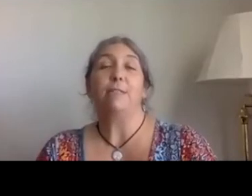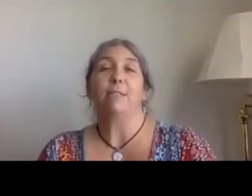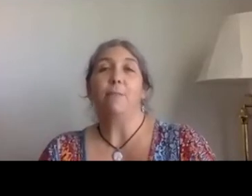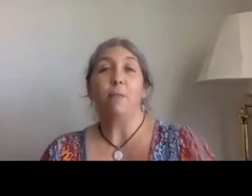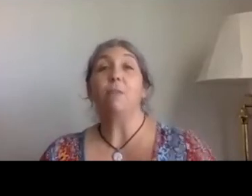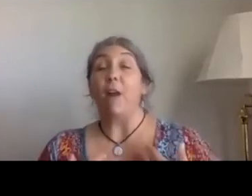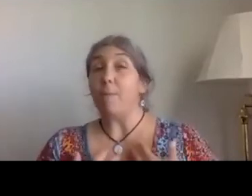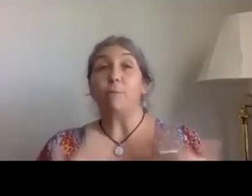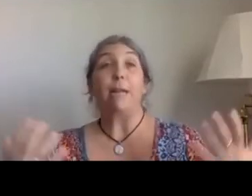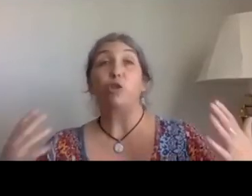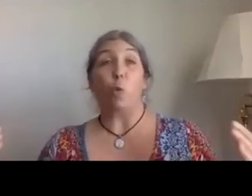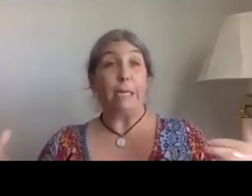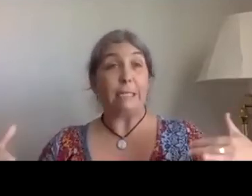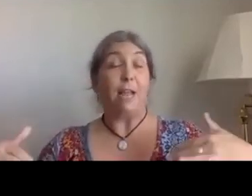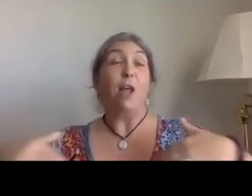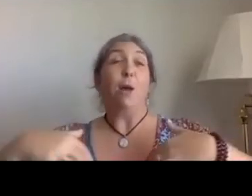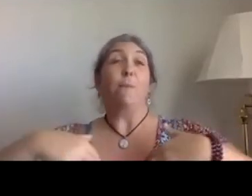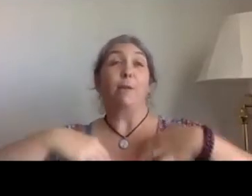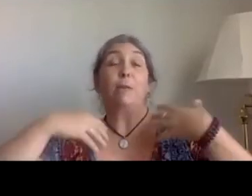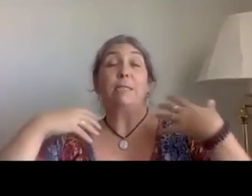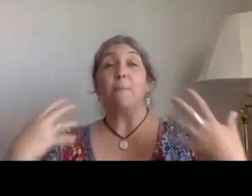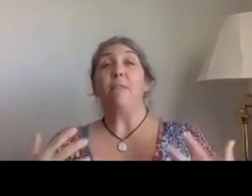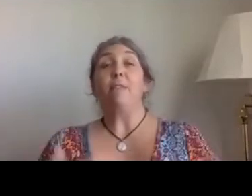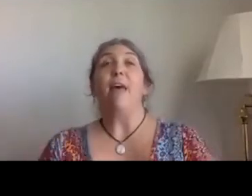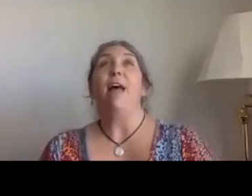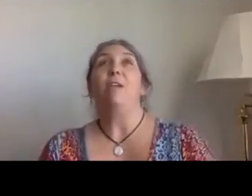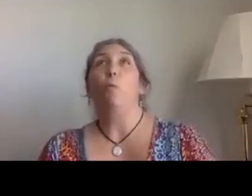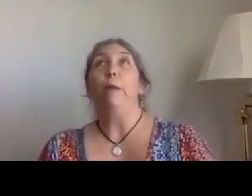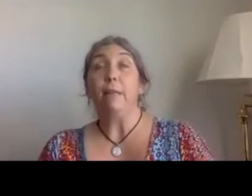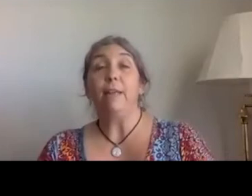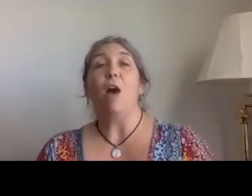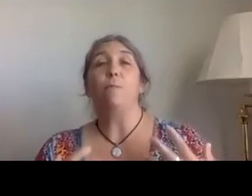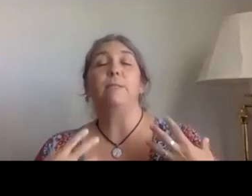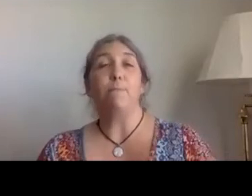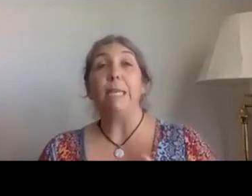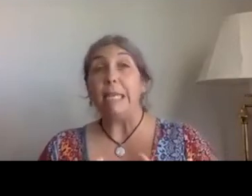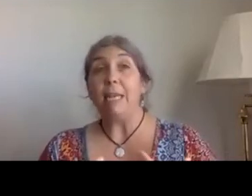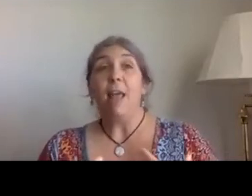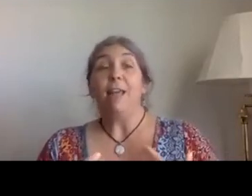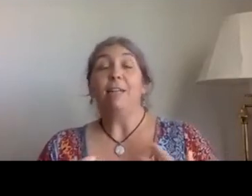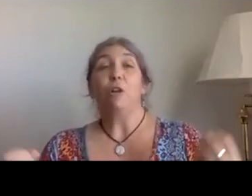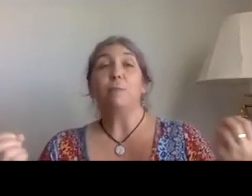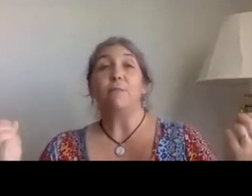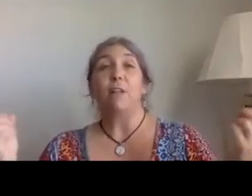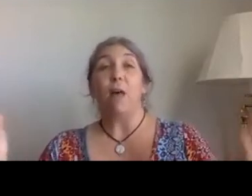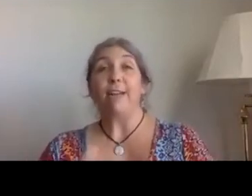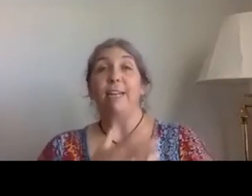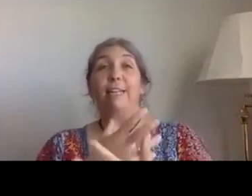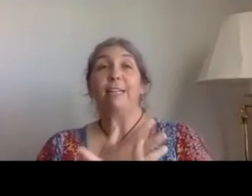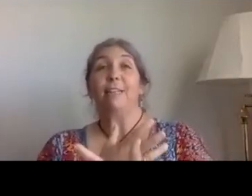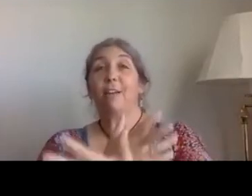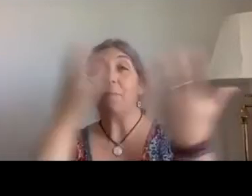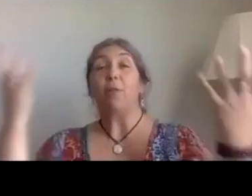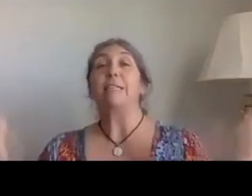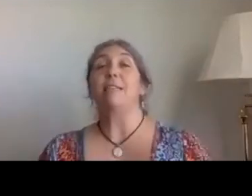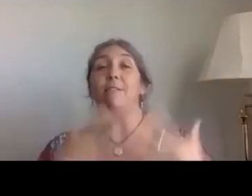was something that's very much my choice, but was something that really helped me in terms of aligning